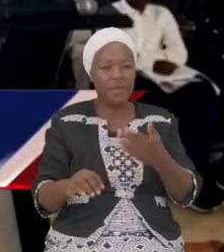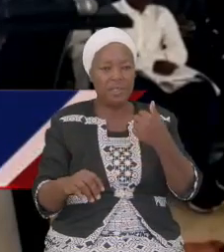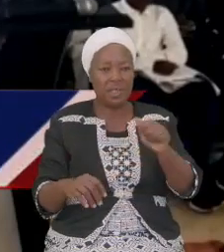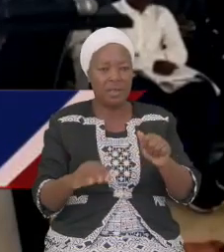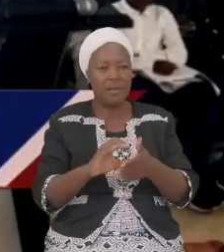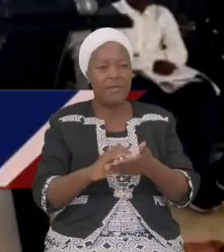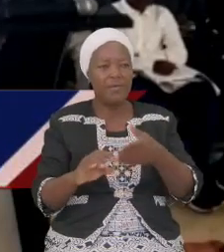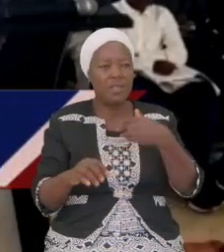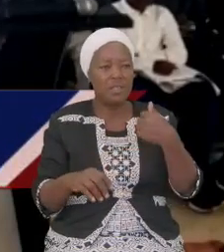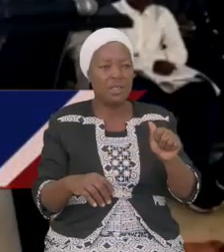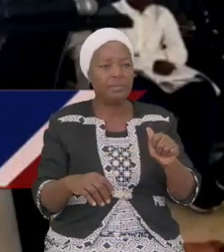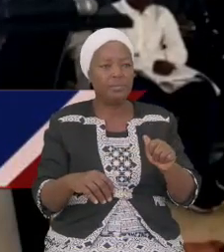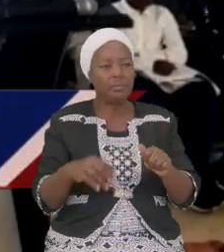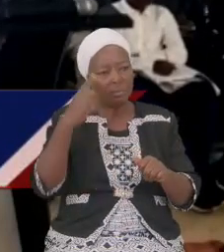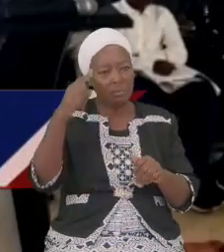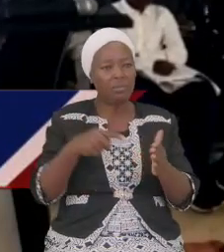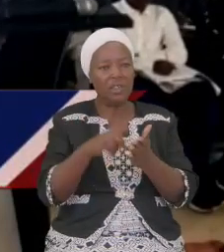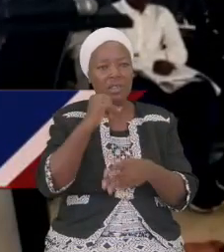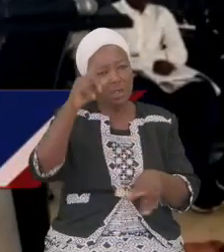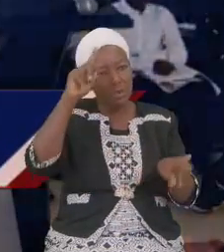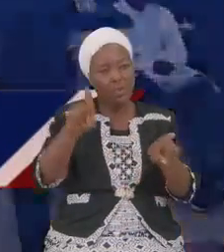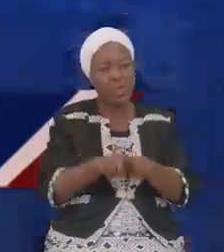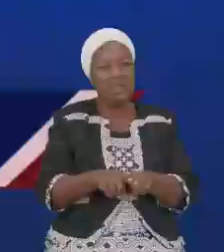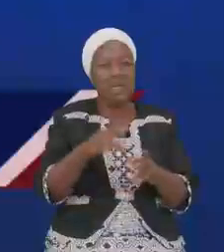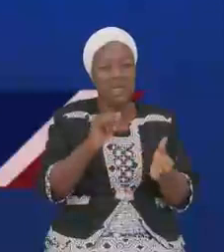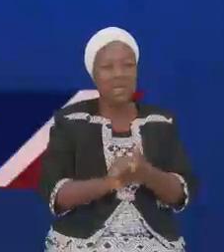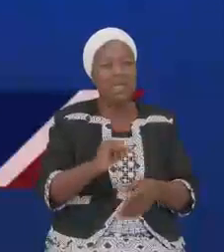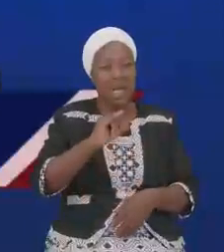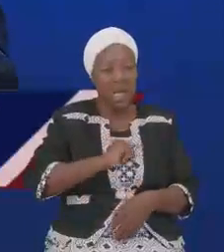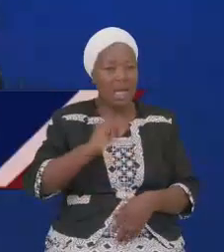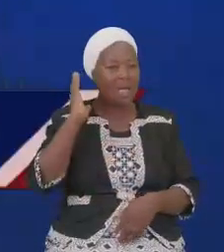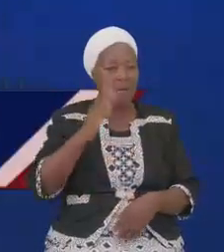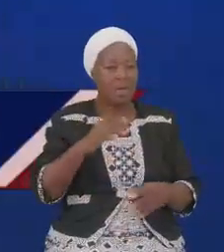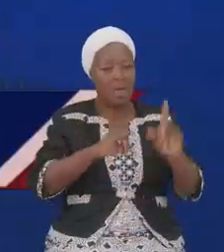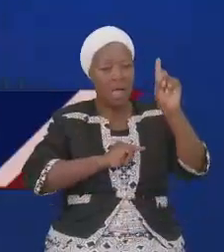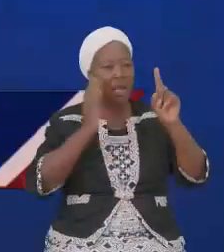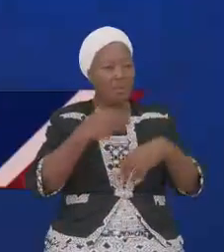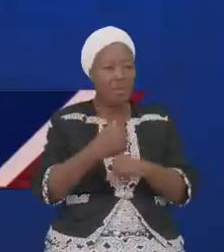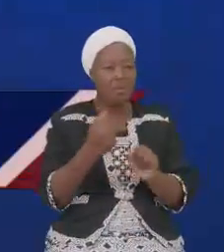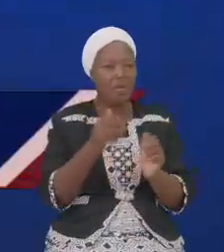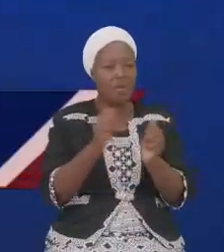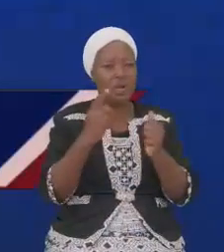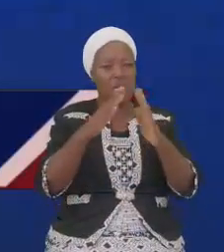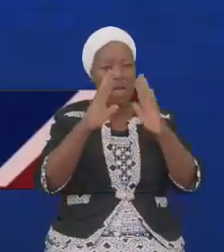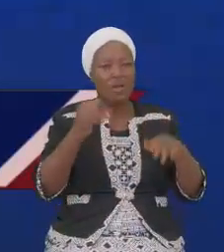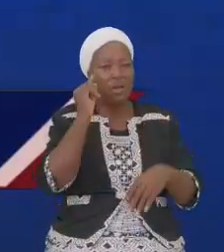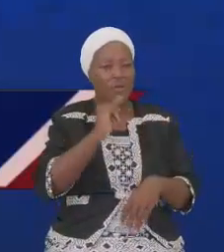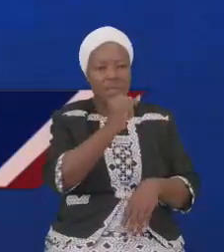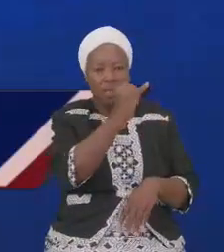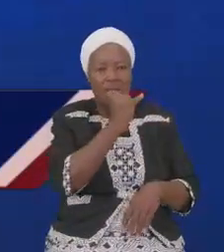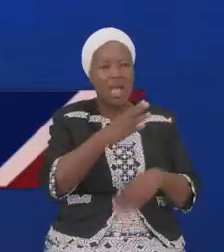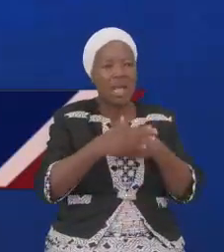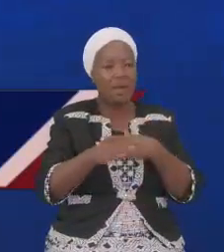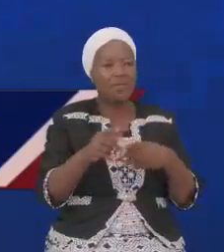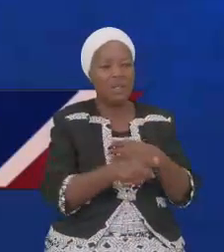in verse 10, it says, for this is the covenant that I will make with the house of Israel